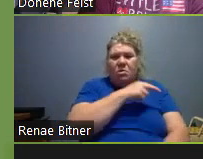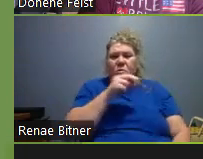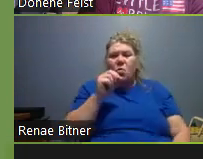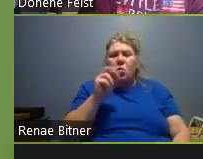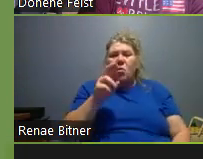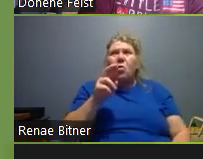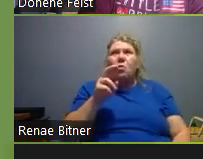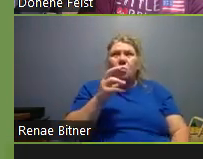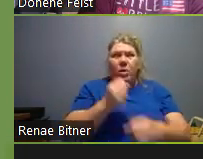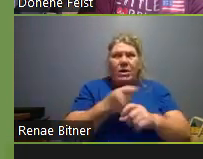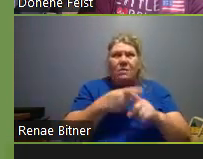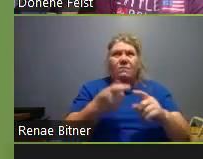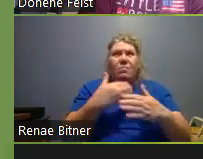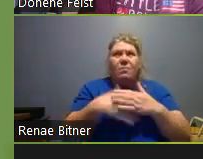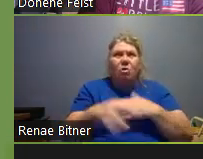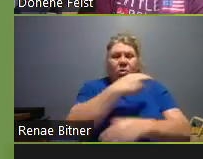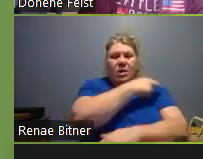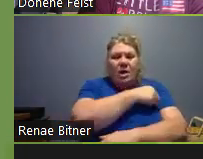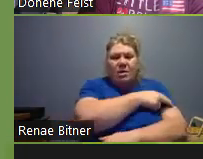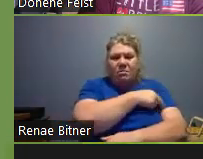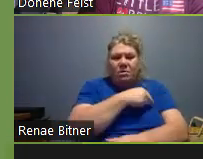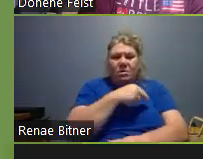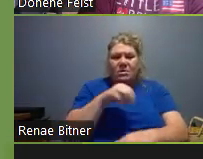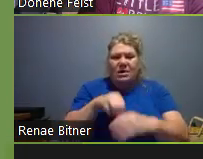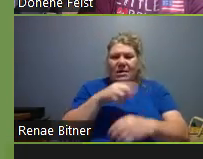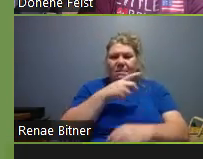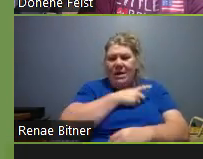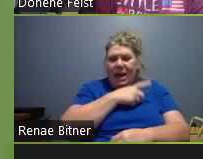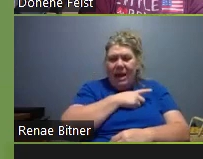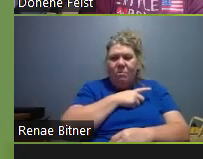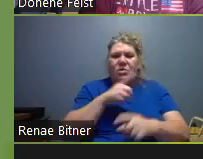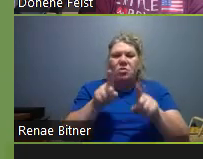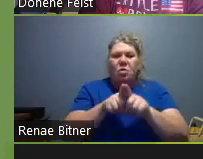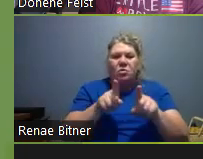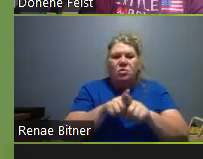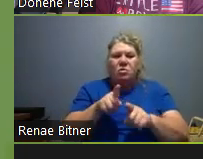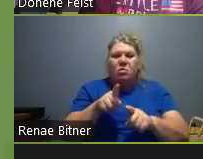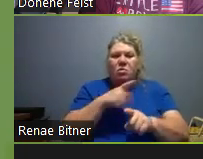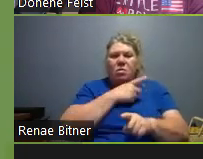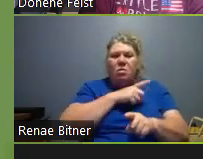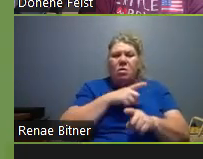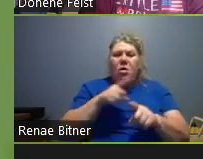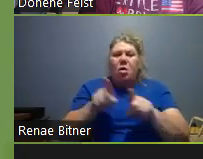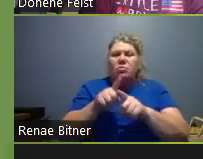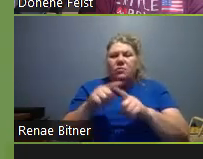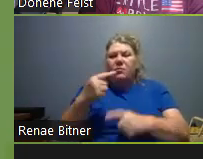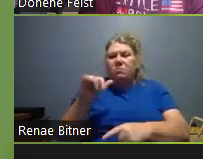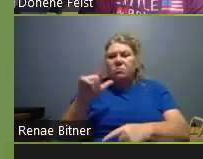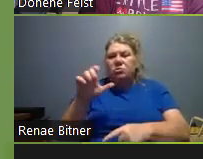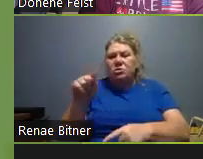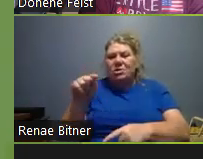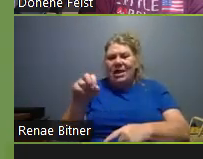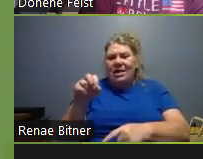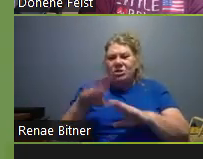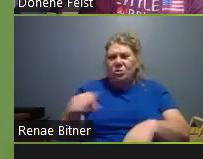we get them from the birthing hospitals in Minneapolis. Also, we get some from Gillette Children's Hospital in